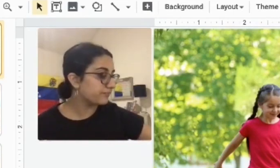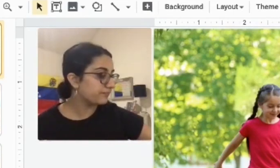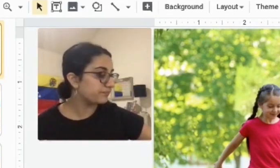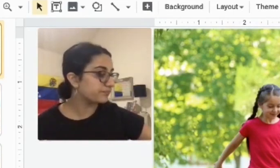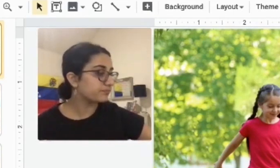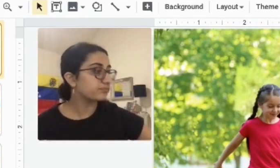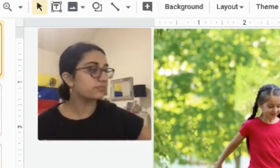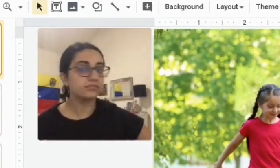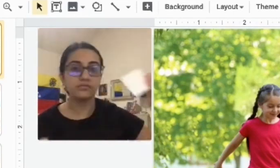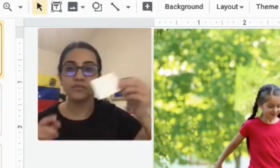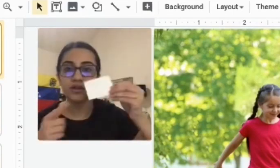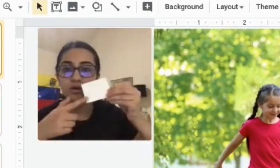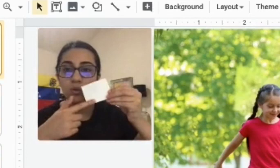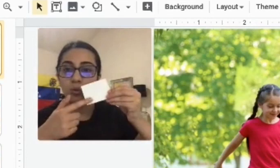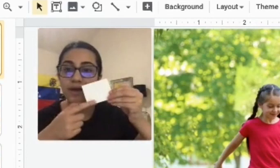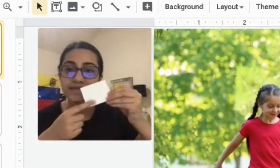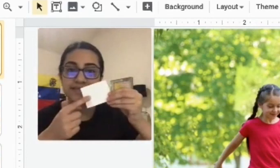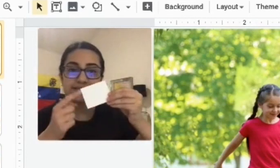are